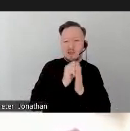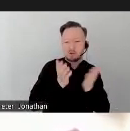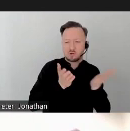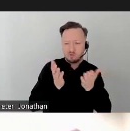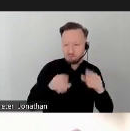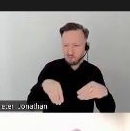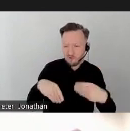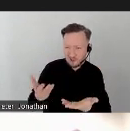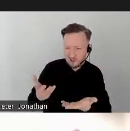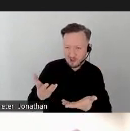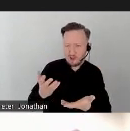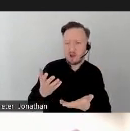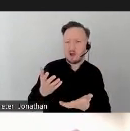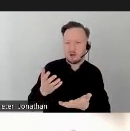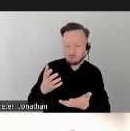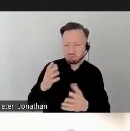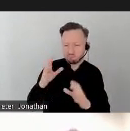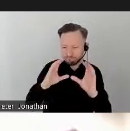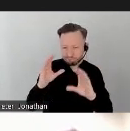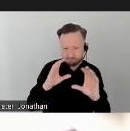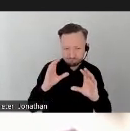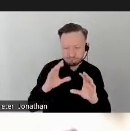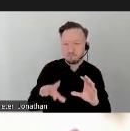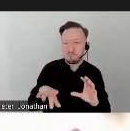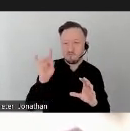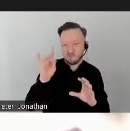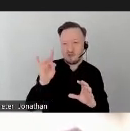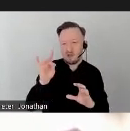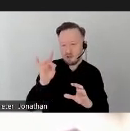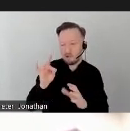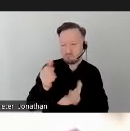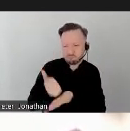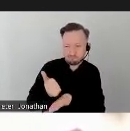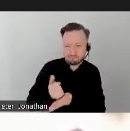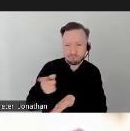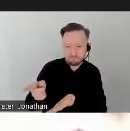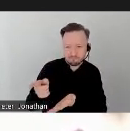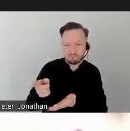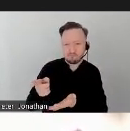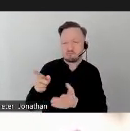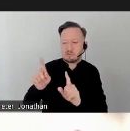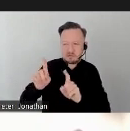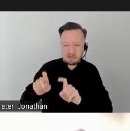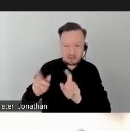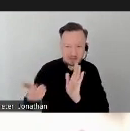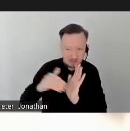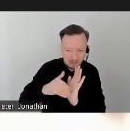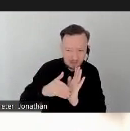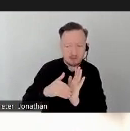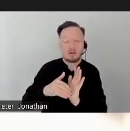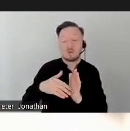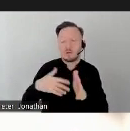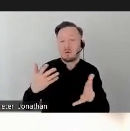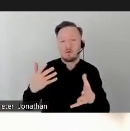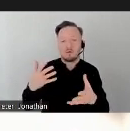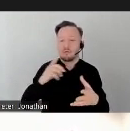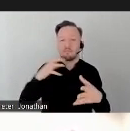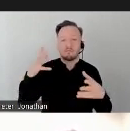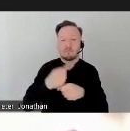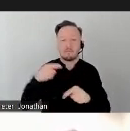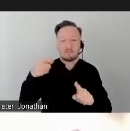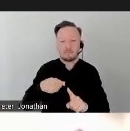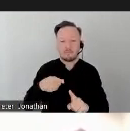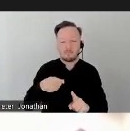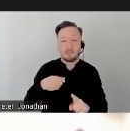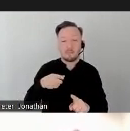certainly they were able to provide great assistance to retest him. And to make a long story short, he certainly